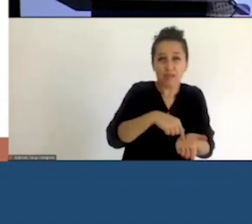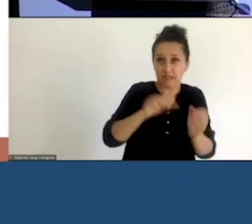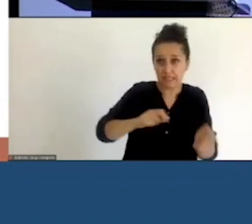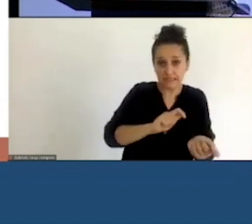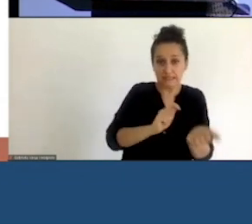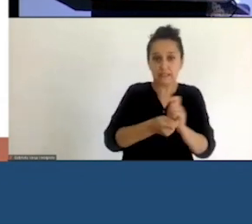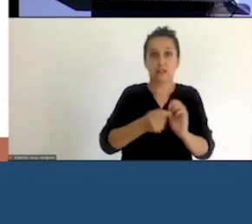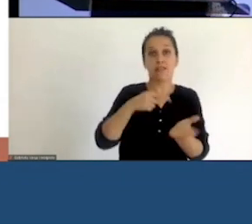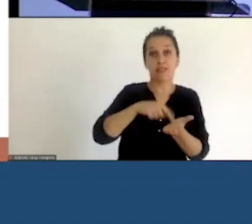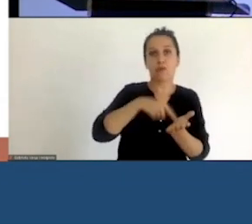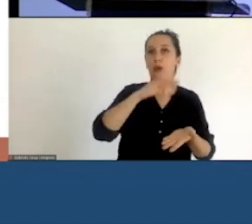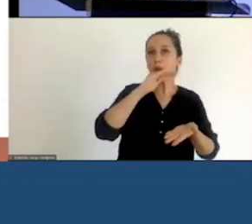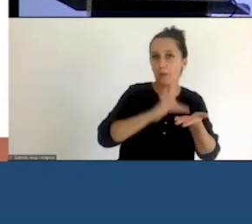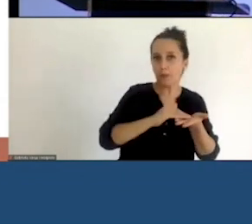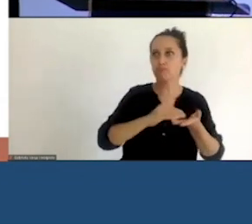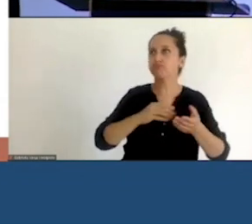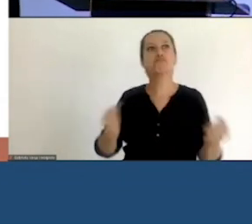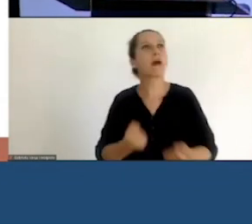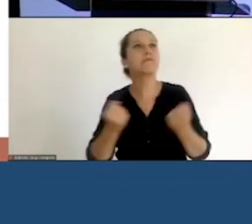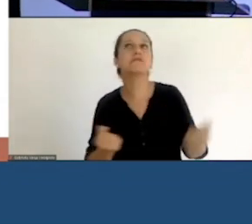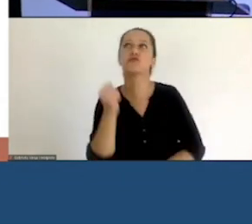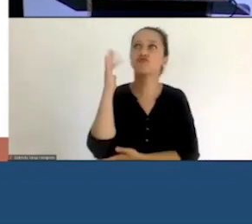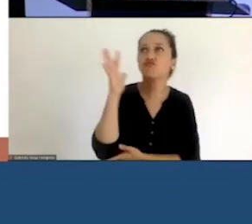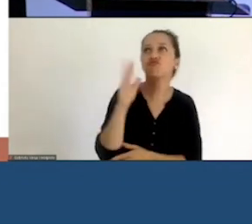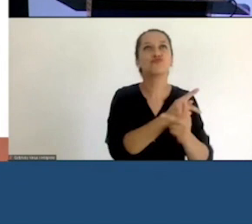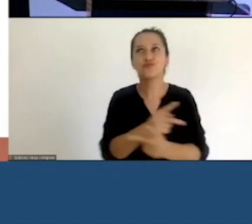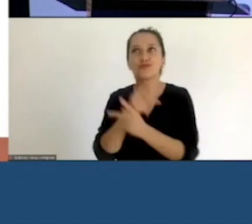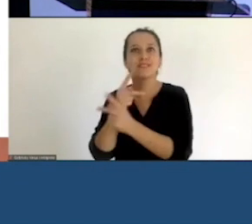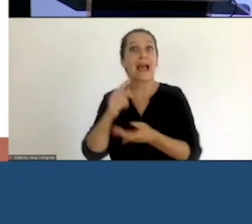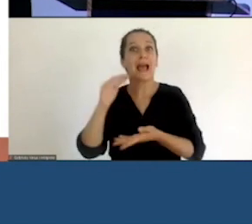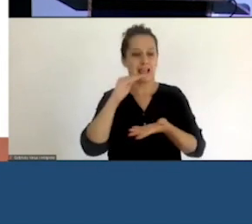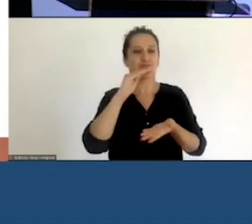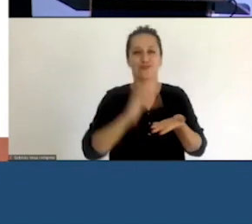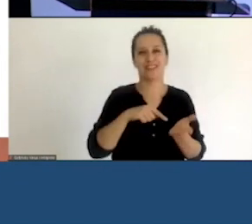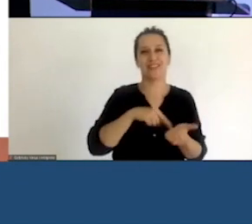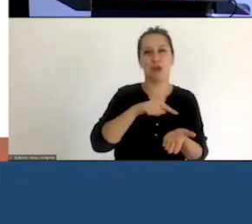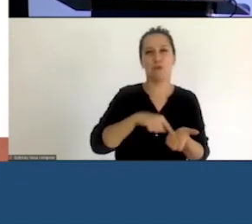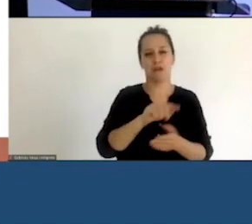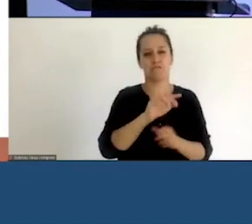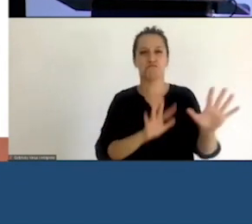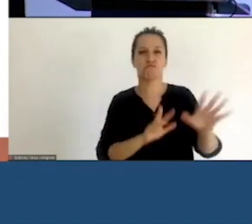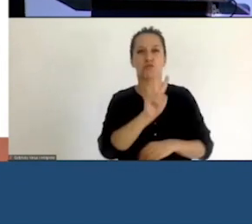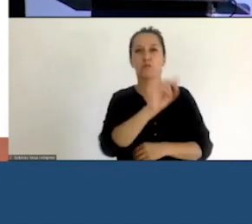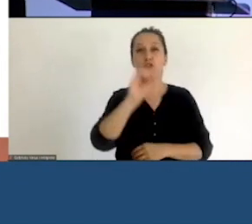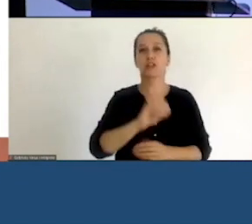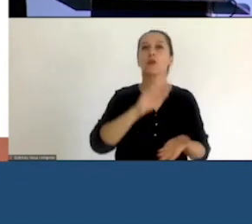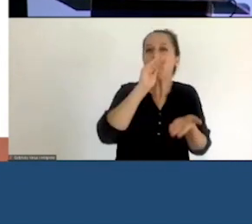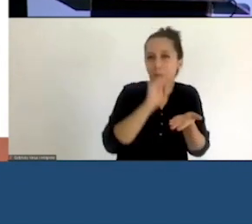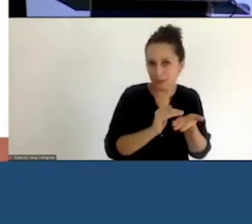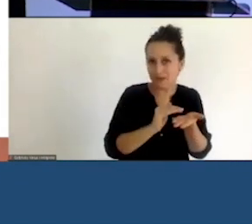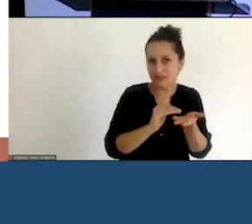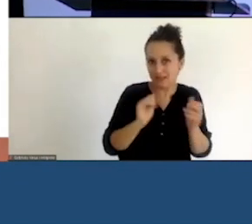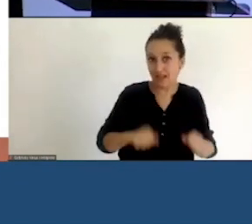debt swaps. Nosotros hemos So we've proposed a reduction of the debt in the Caribbean by